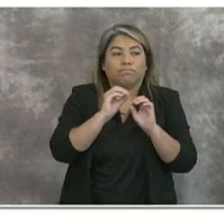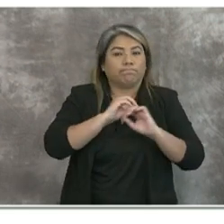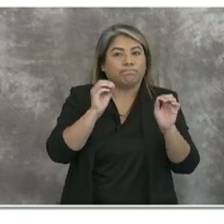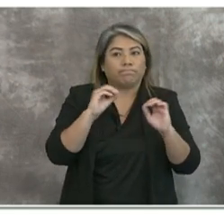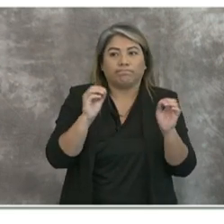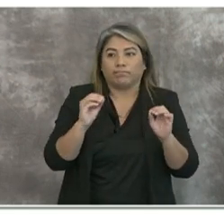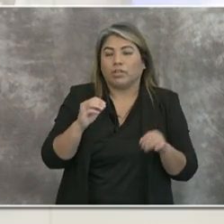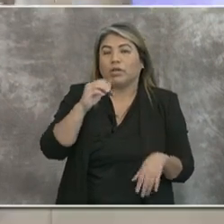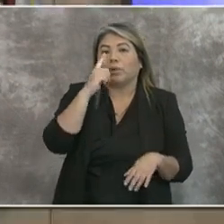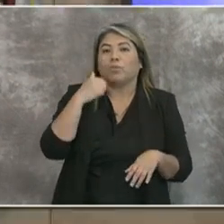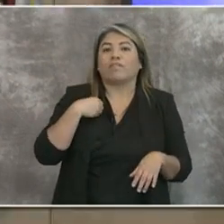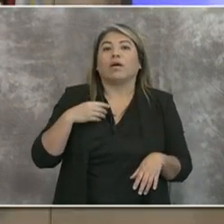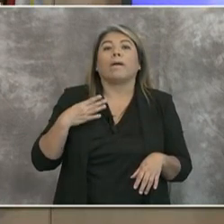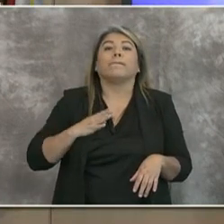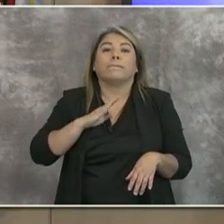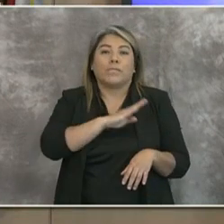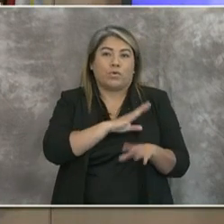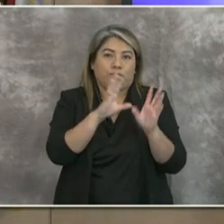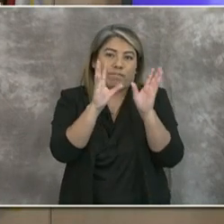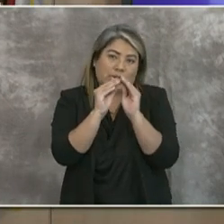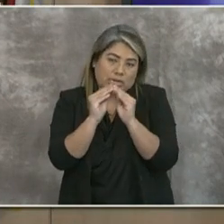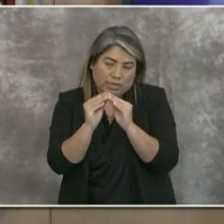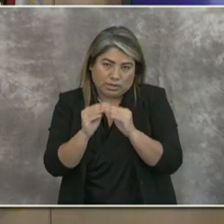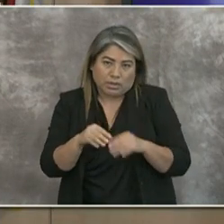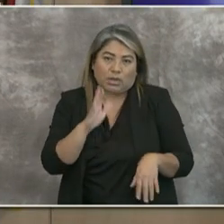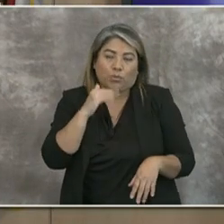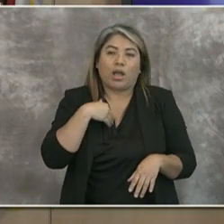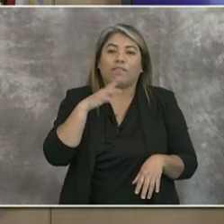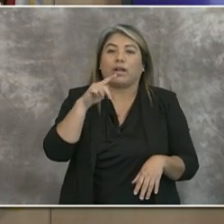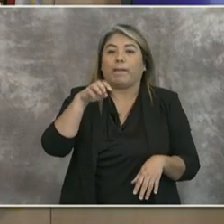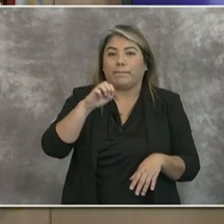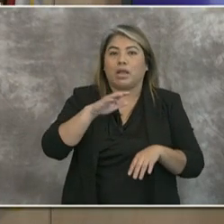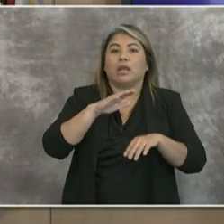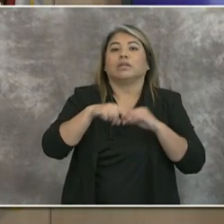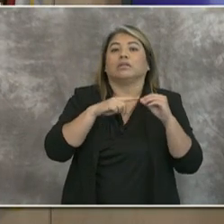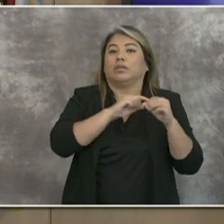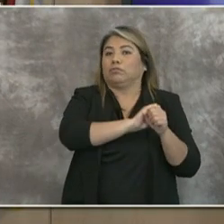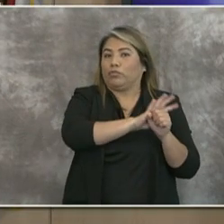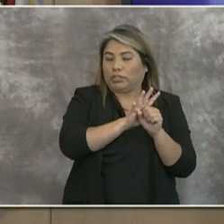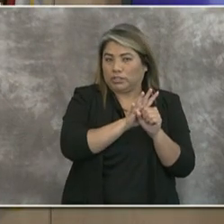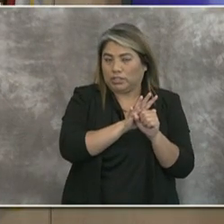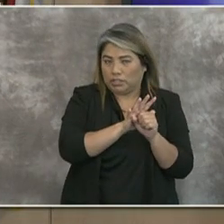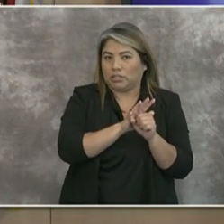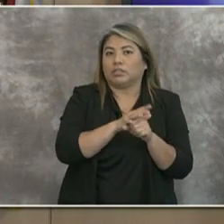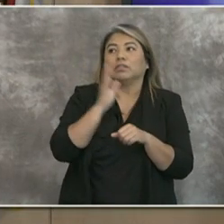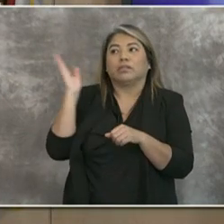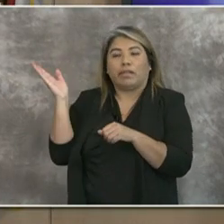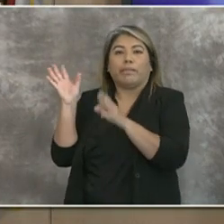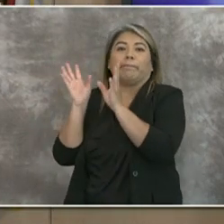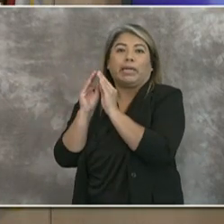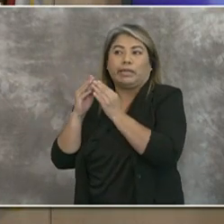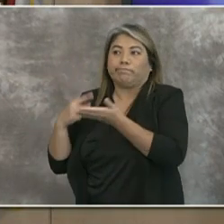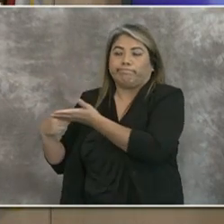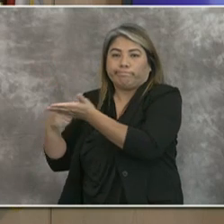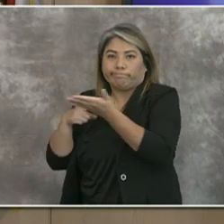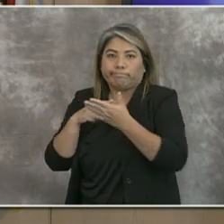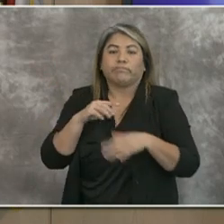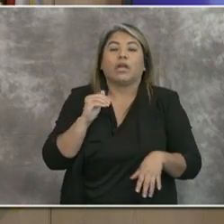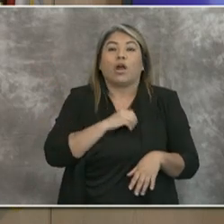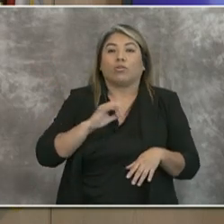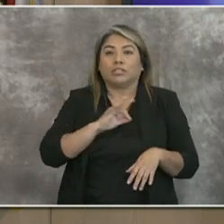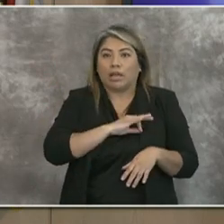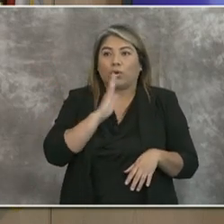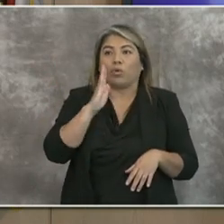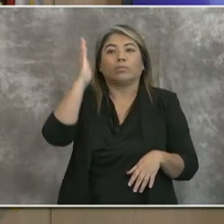have a Board of Supervisors meeting. There will be an update on COVID-19 at the meeting presented by our